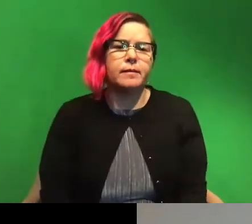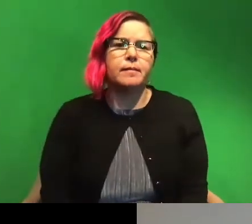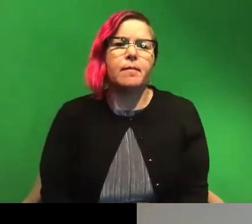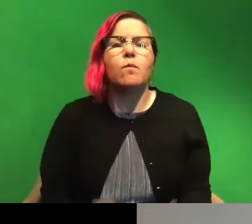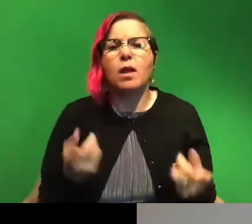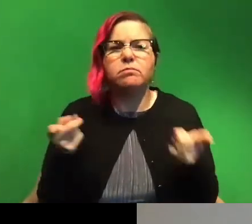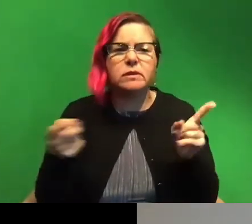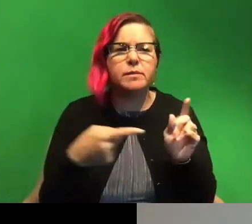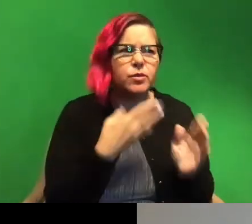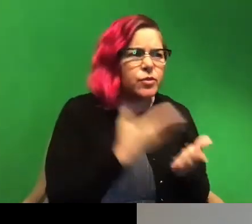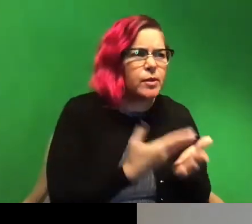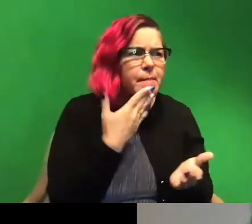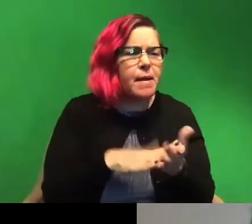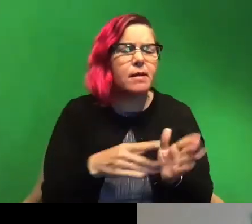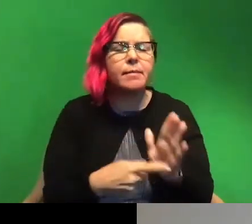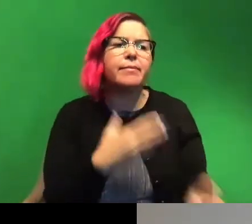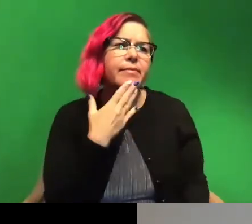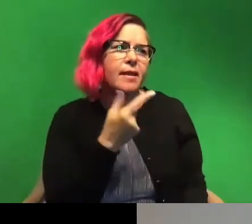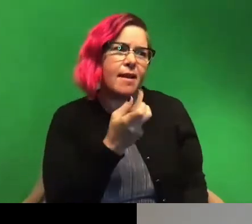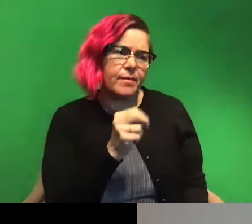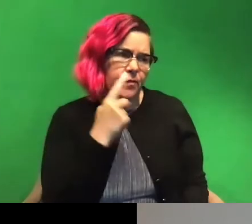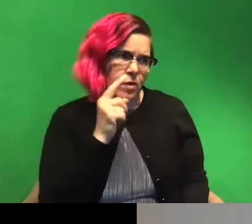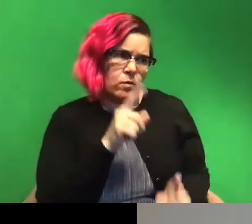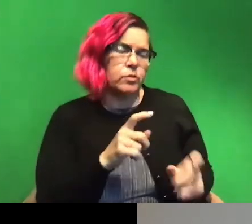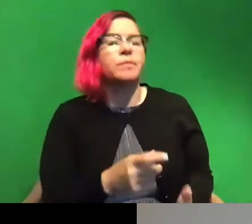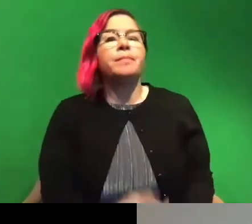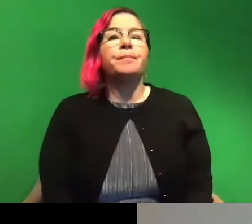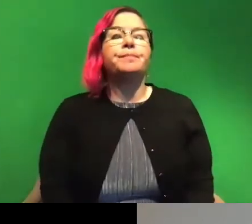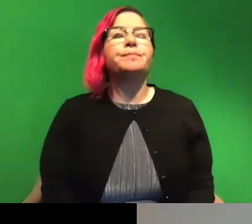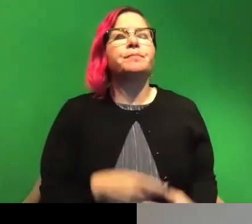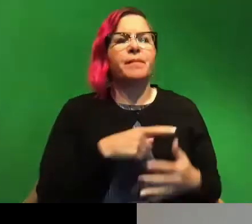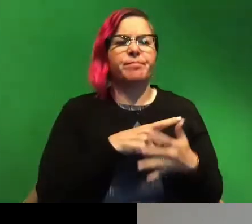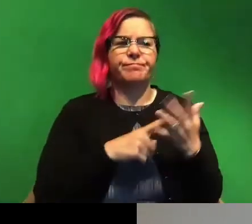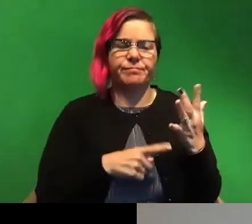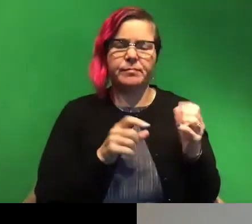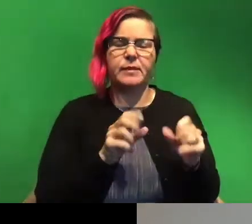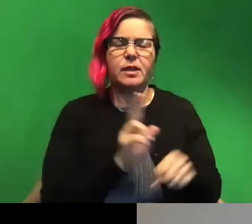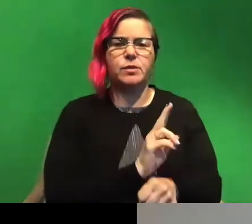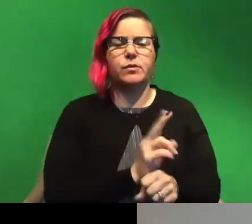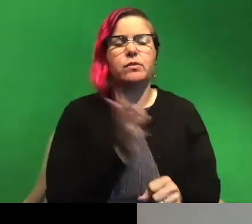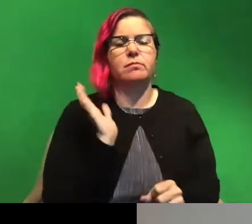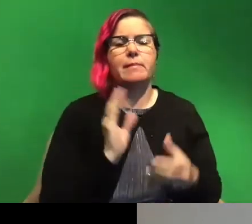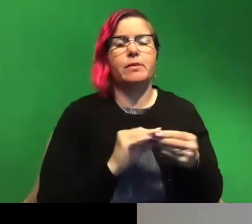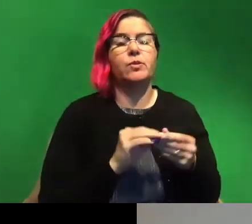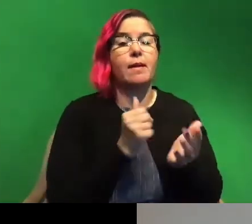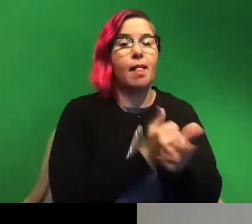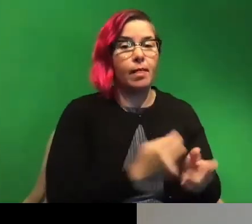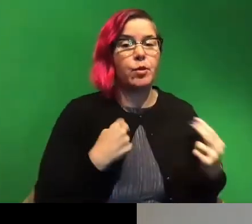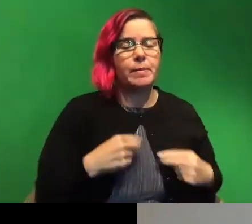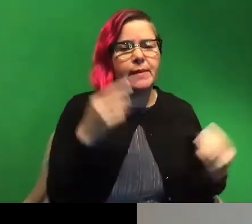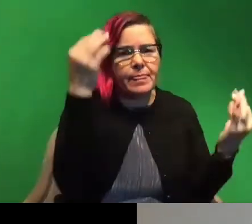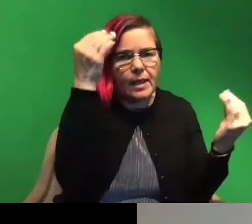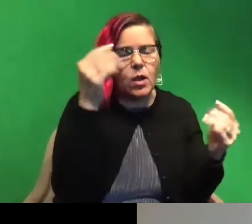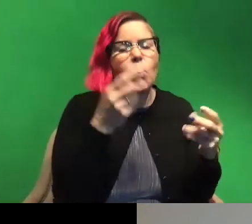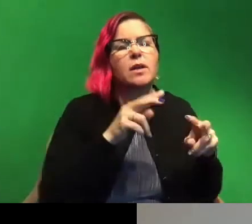and bad? Like what's up? Thanks for the question, Gavin. So a couple of things that can be used for, like I was mentioning before, is to help humans think or to sort